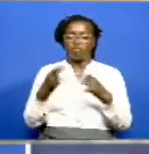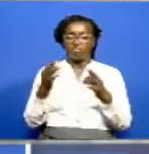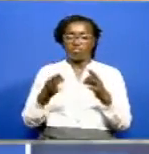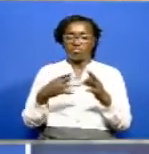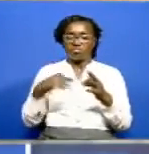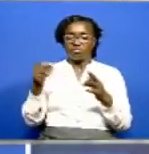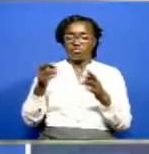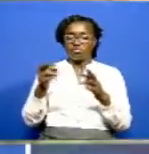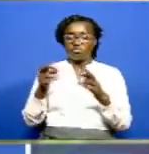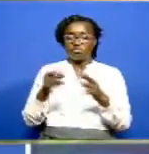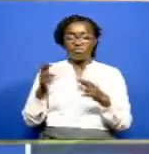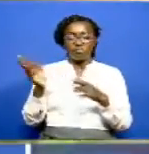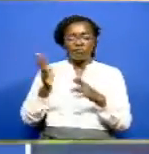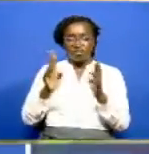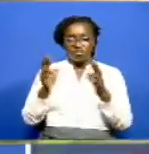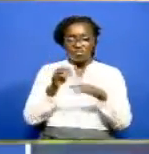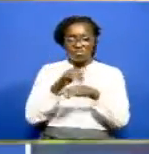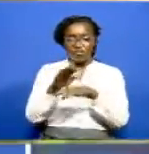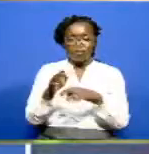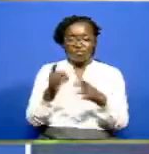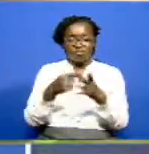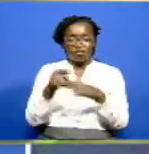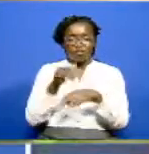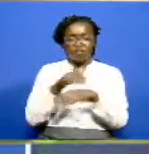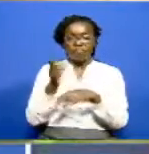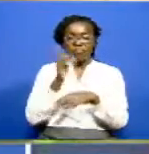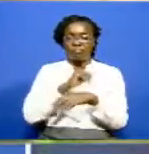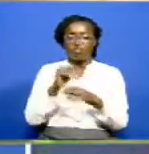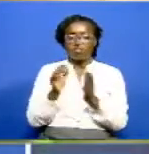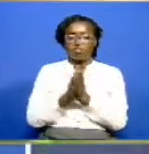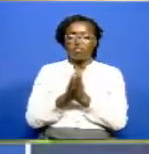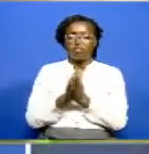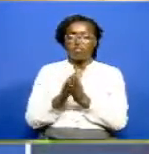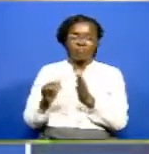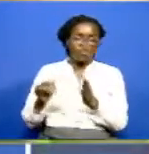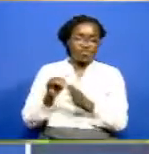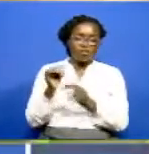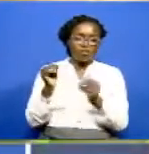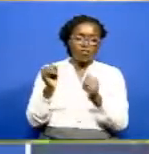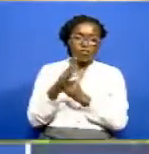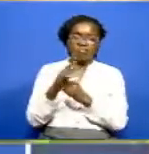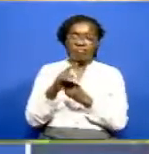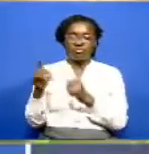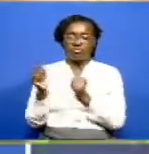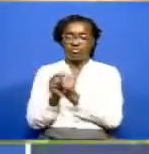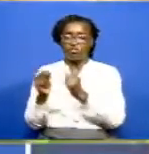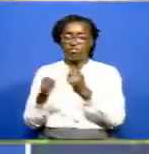beaten, then you're beaten. The qualifiers kick off on the 14th to the 17th of March in Qatar.